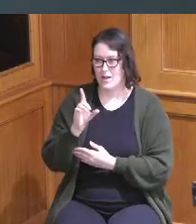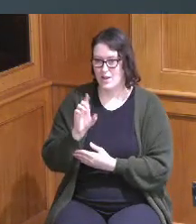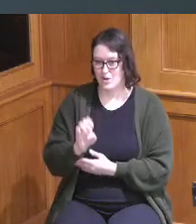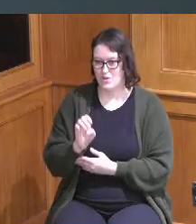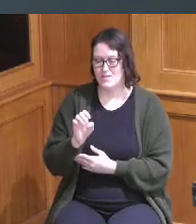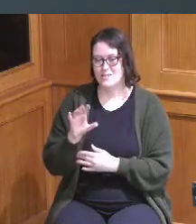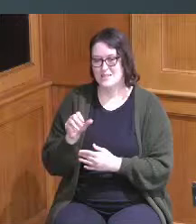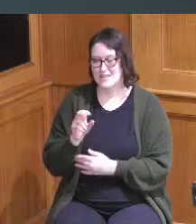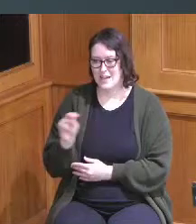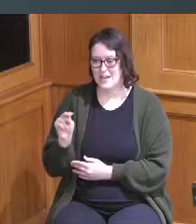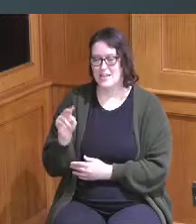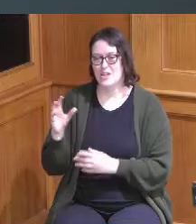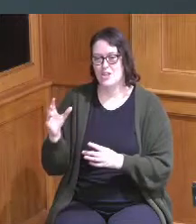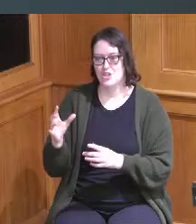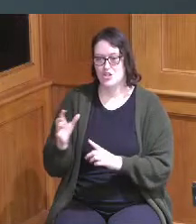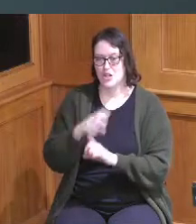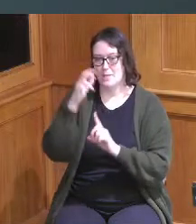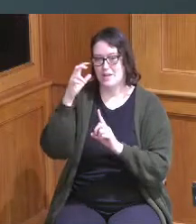Change. And